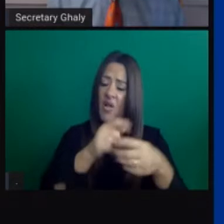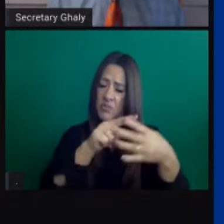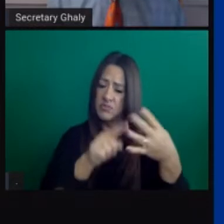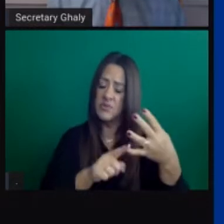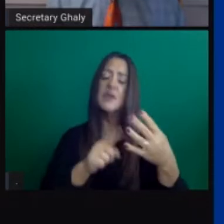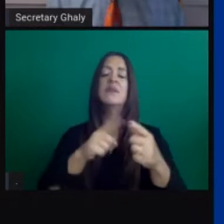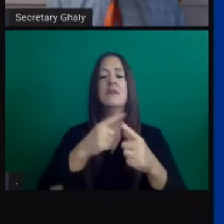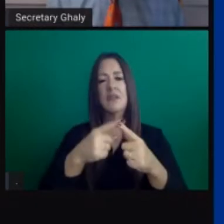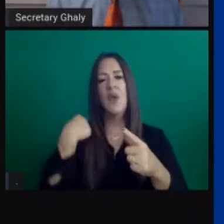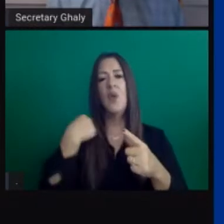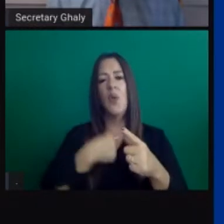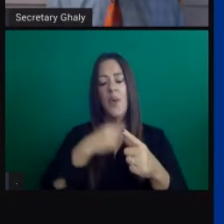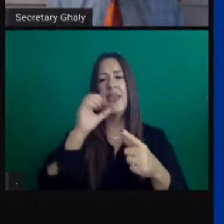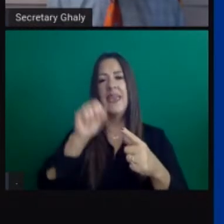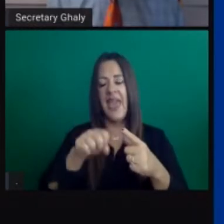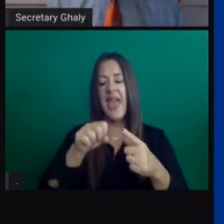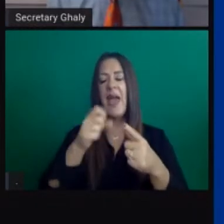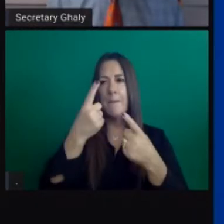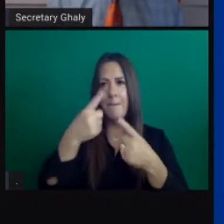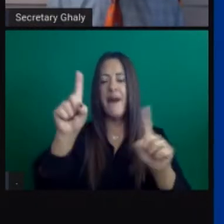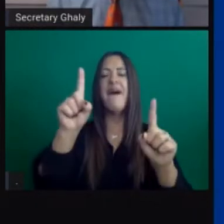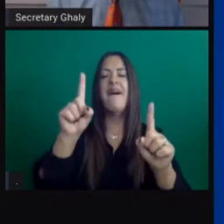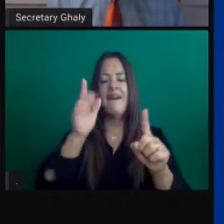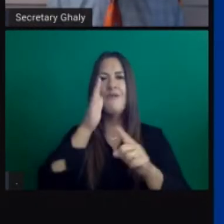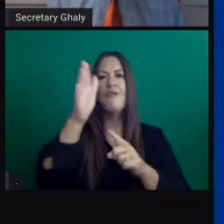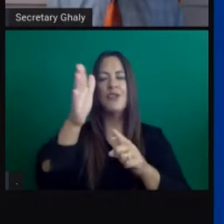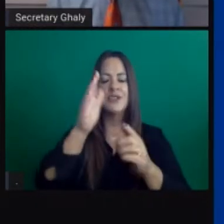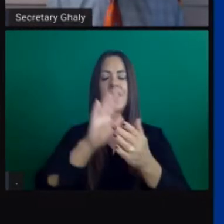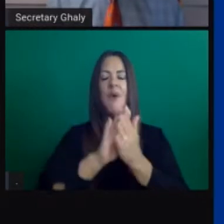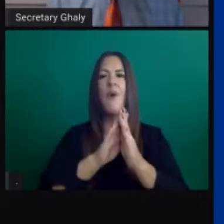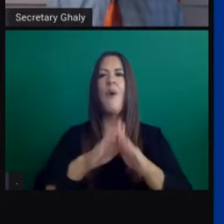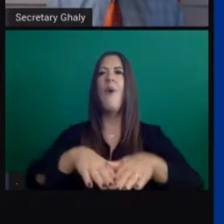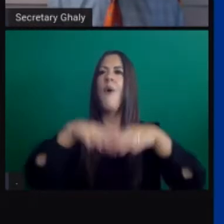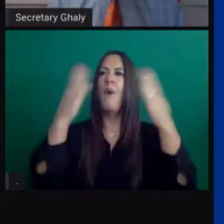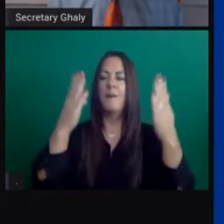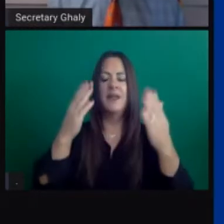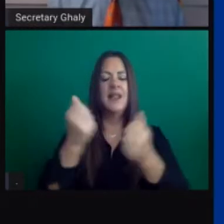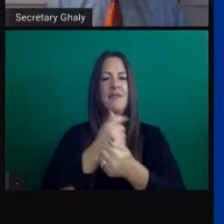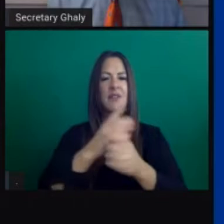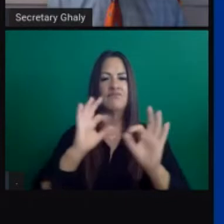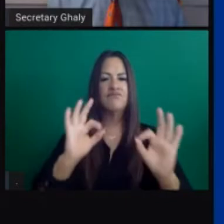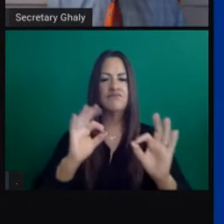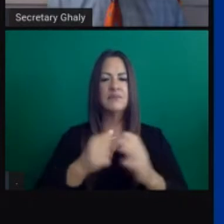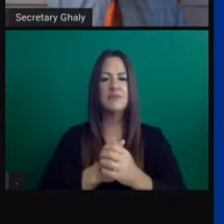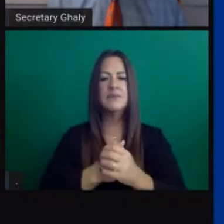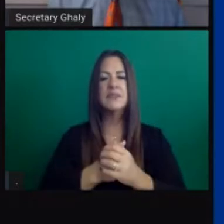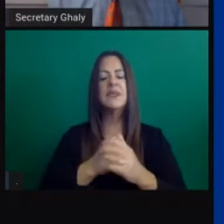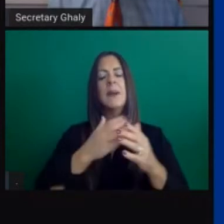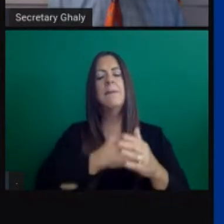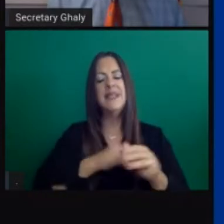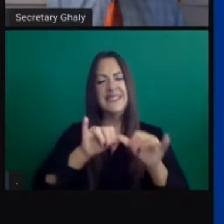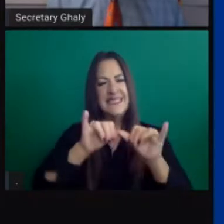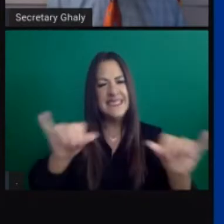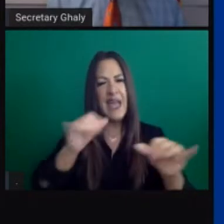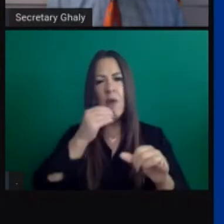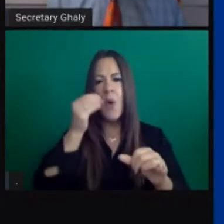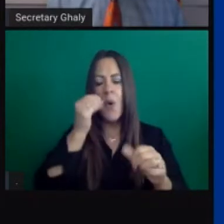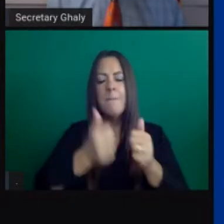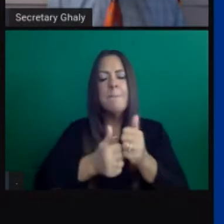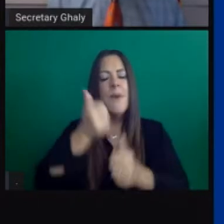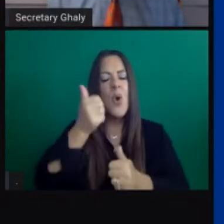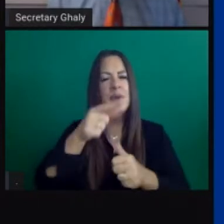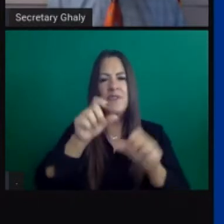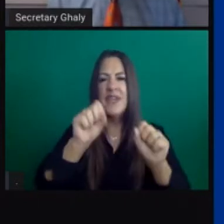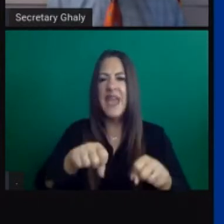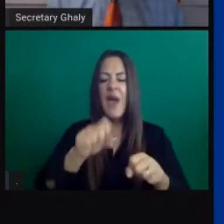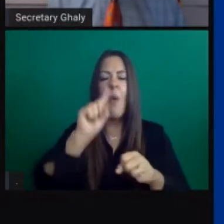to. So never miss a chance to emphasize the need to continue to be at home as much as you can, only going